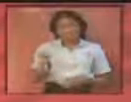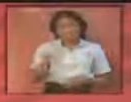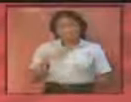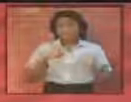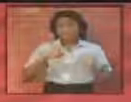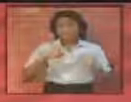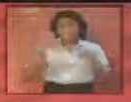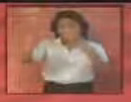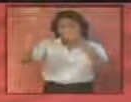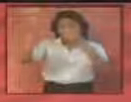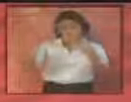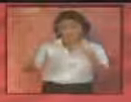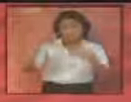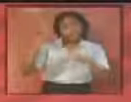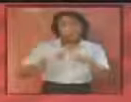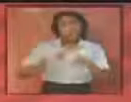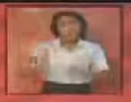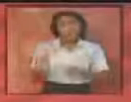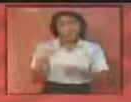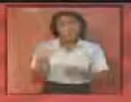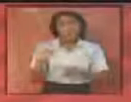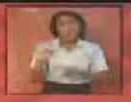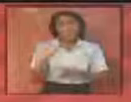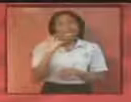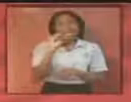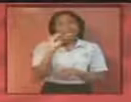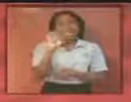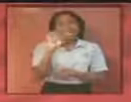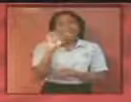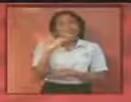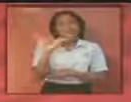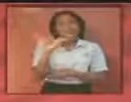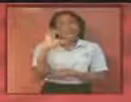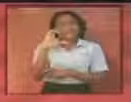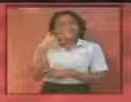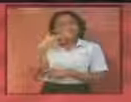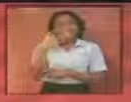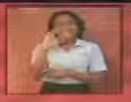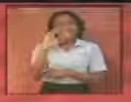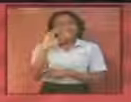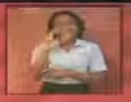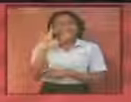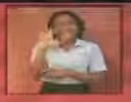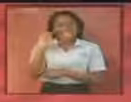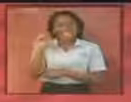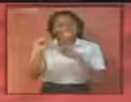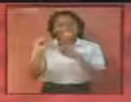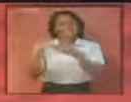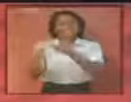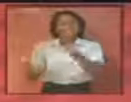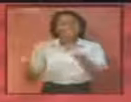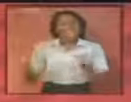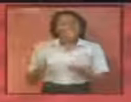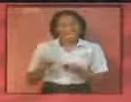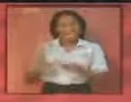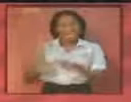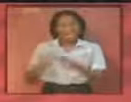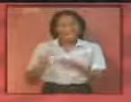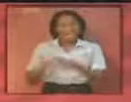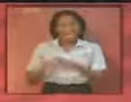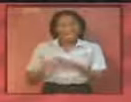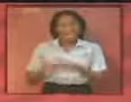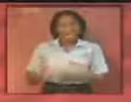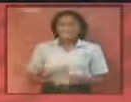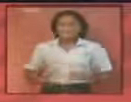where many of you would have heard that they had a surge in cases despite high levels of vaccination, and that was